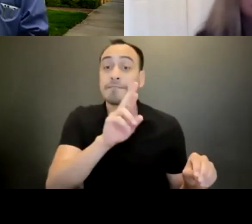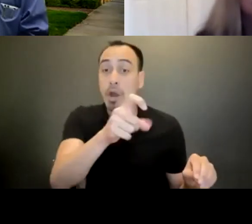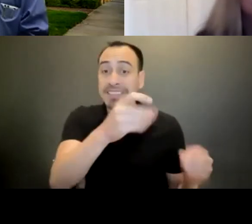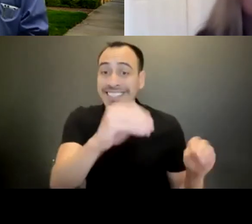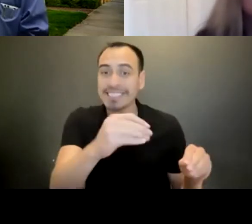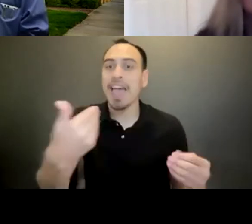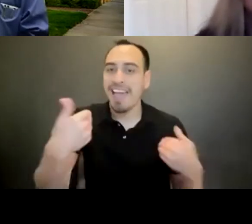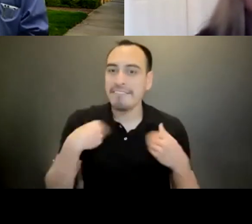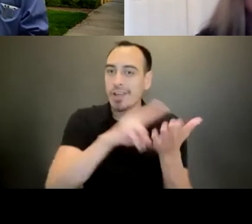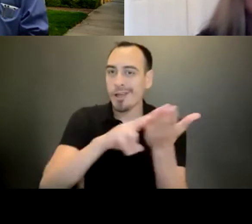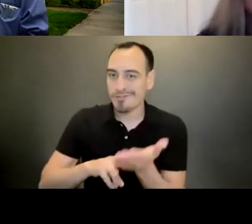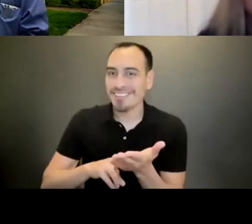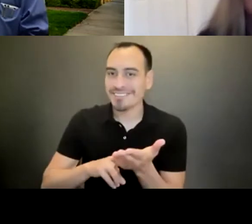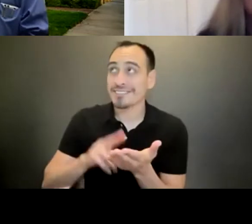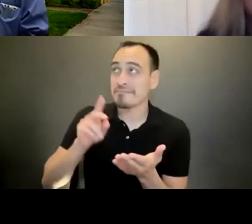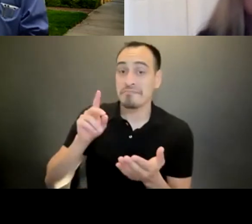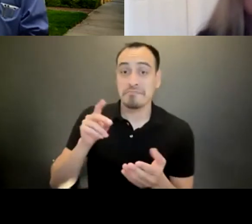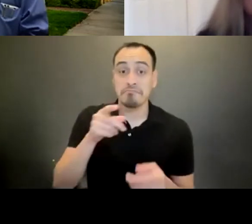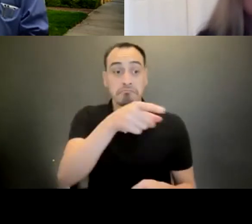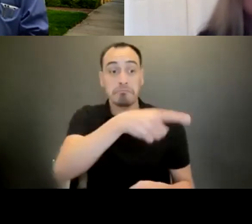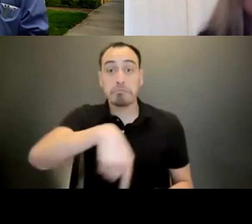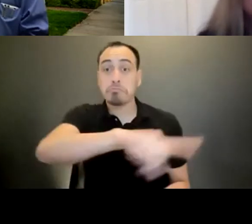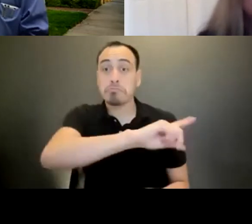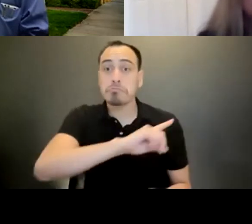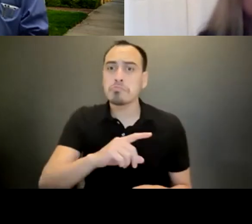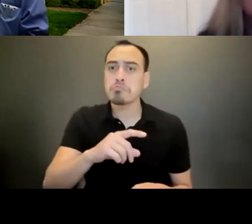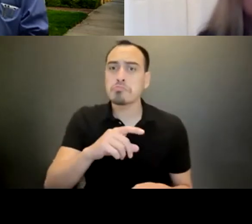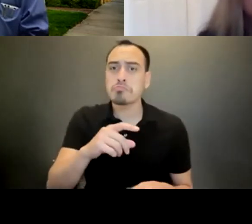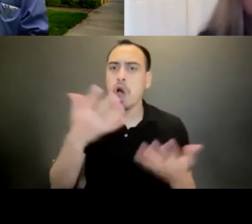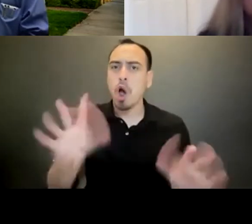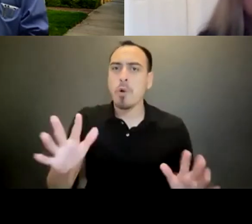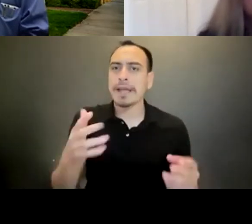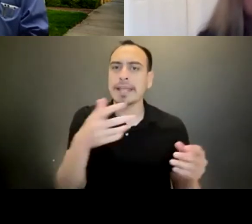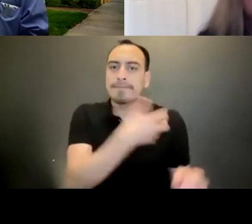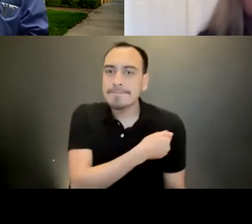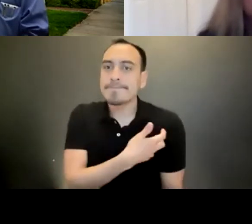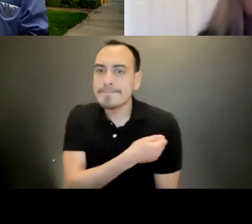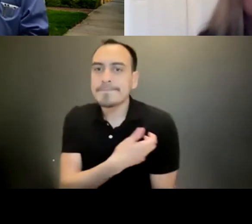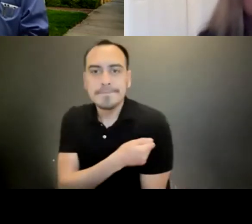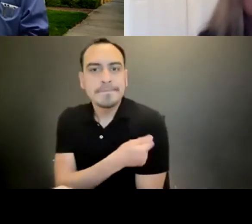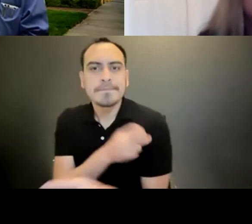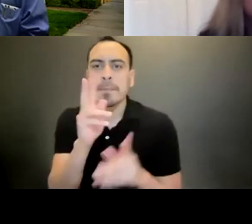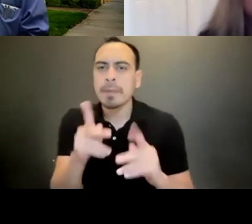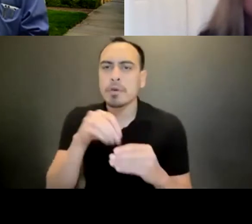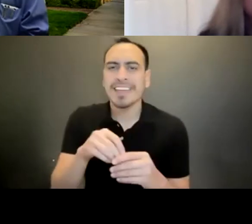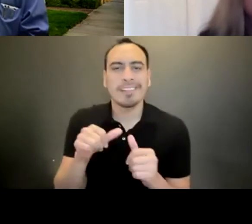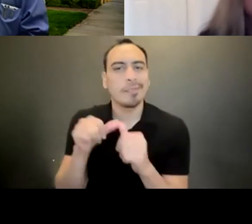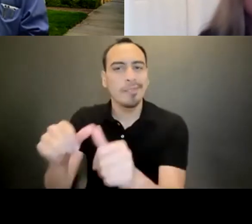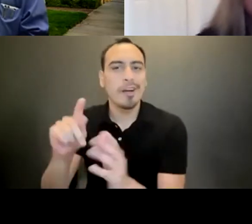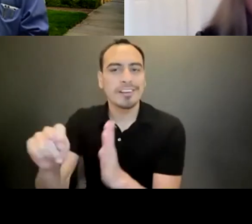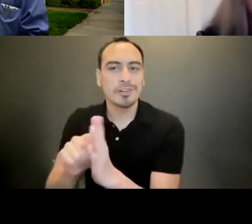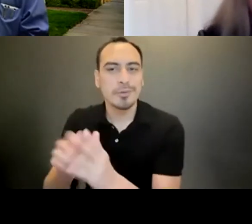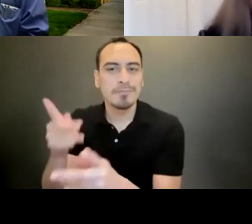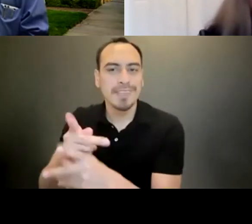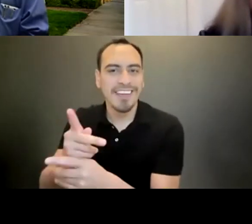initially were vaccinating people in the long-term care facilities. And now they get allocations to vaccinate